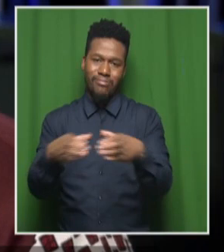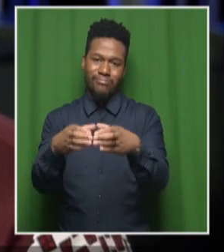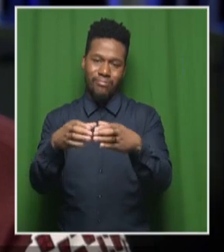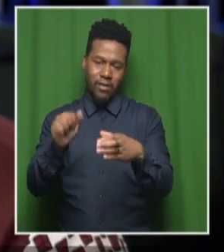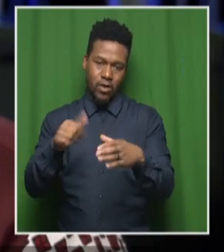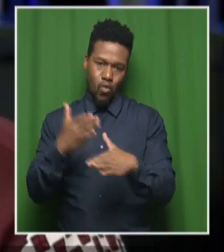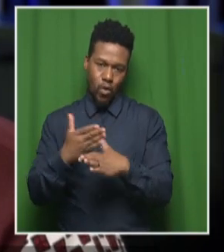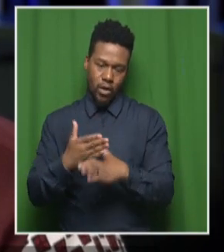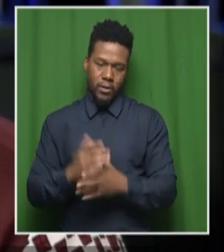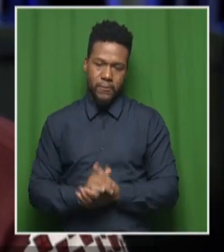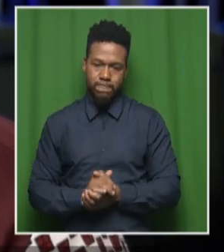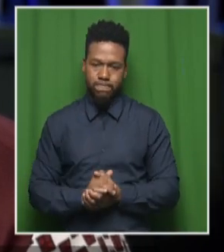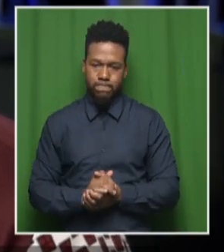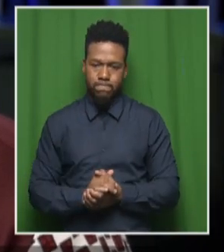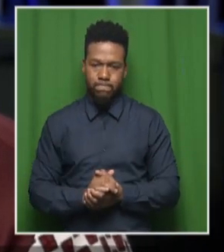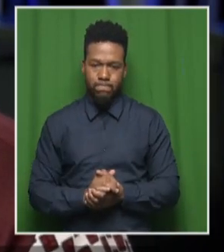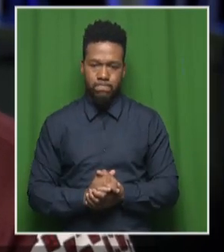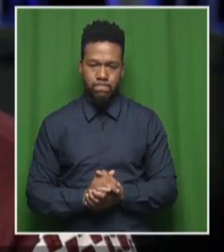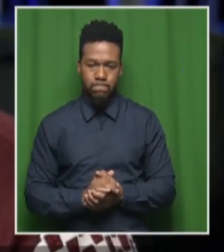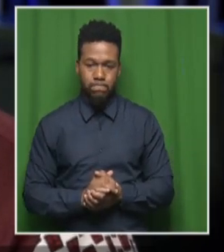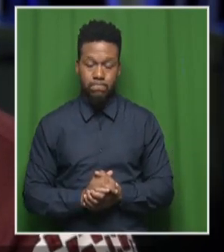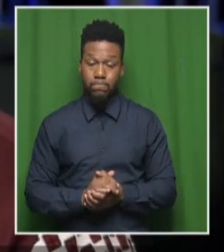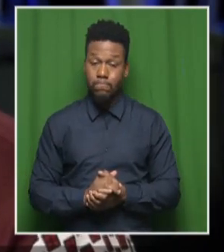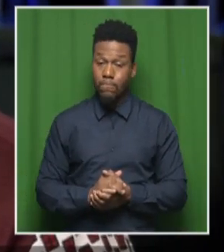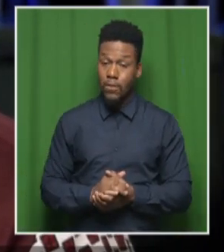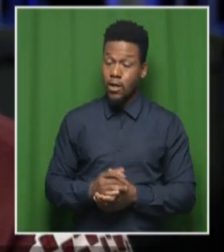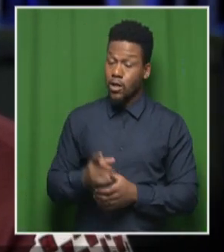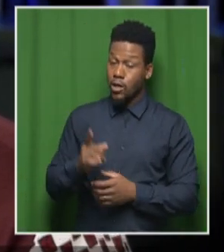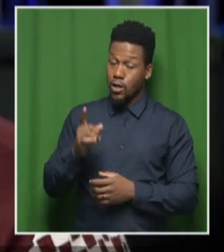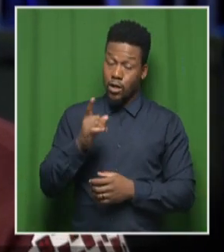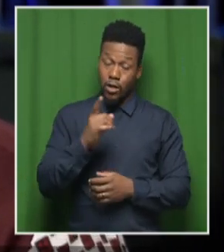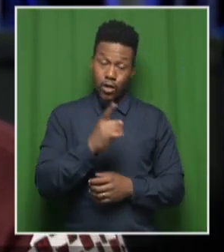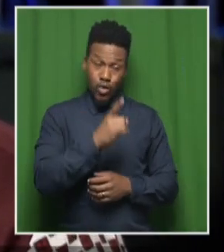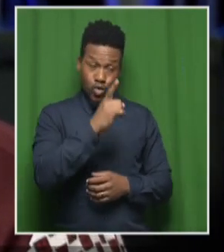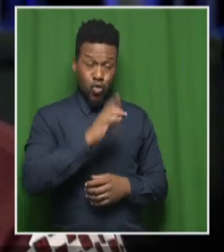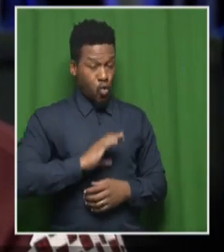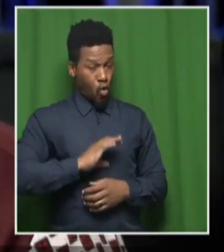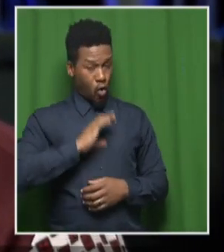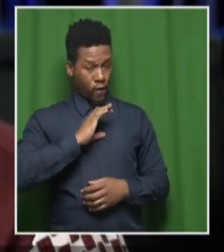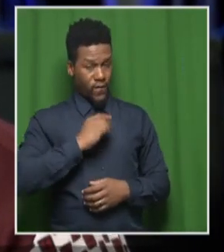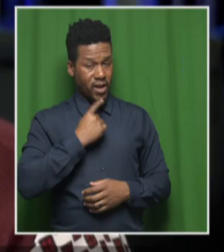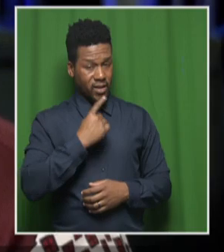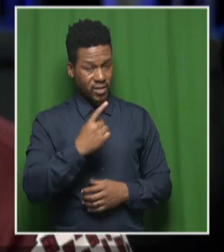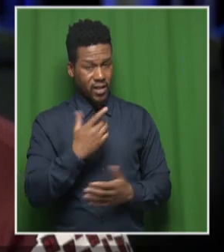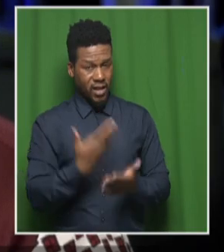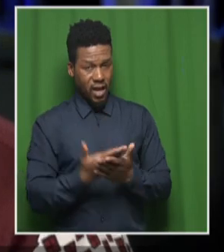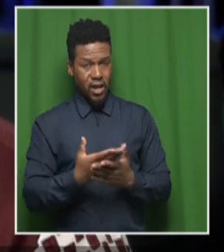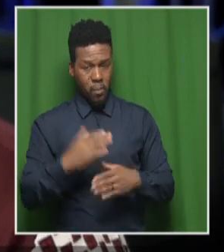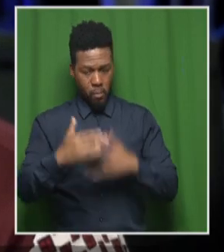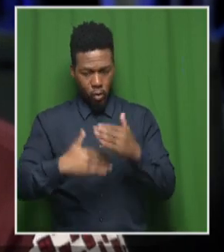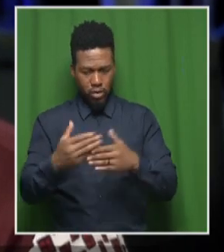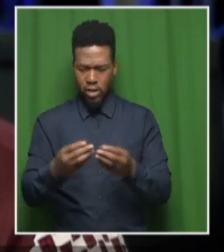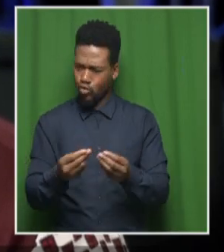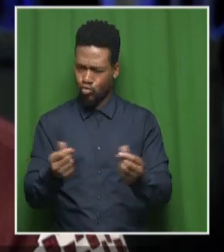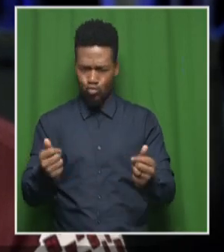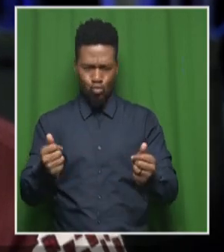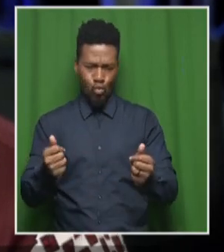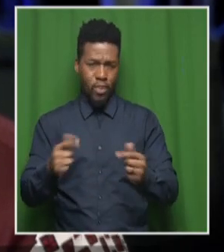Can you confidently say that the process here is running smoothly and with integrity?